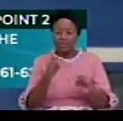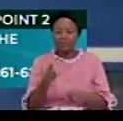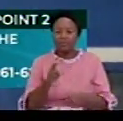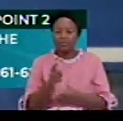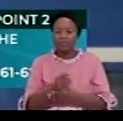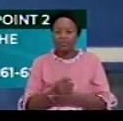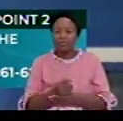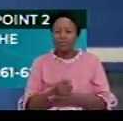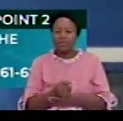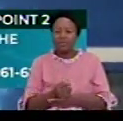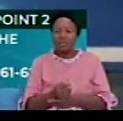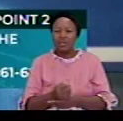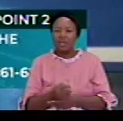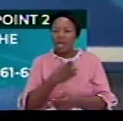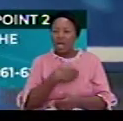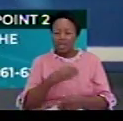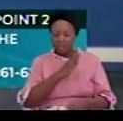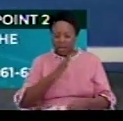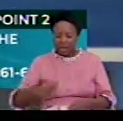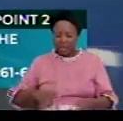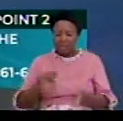And Christ that will heal you?